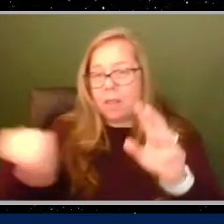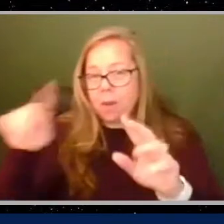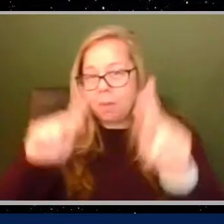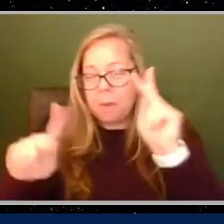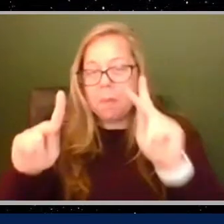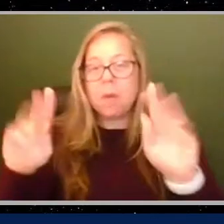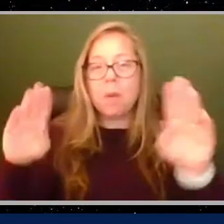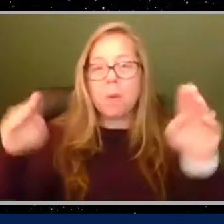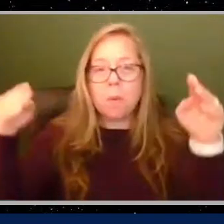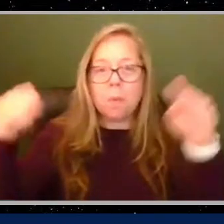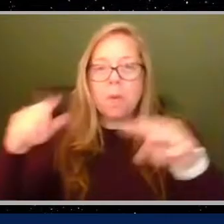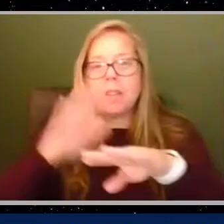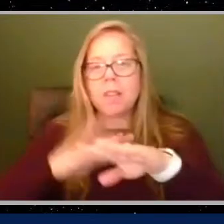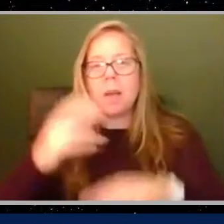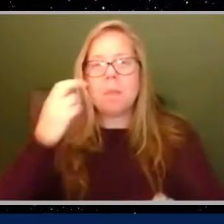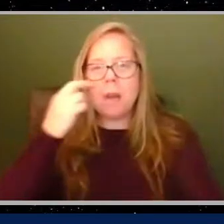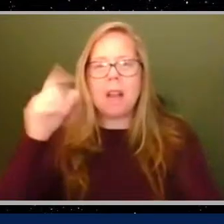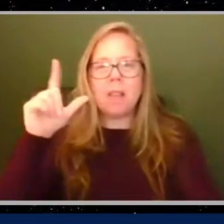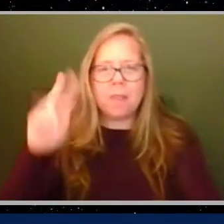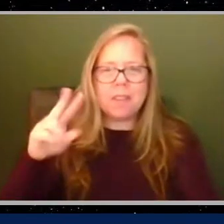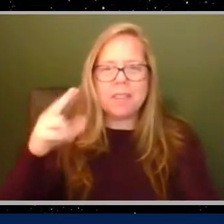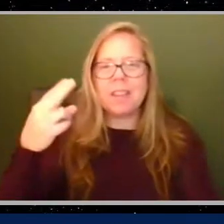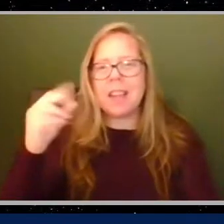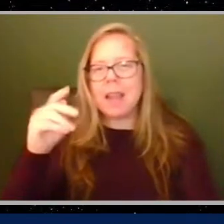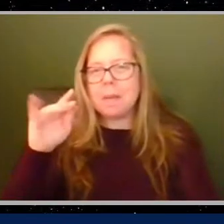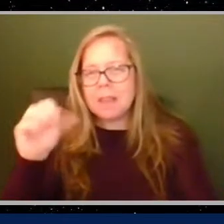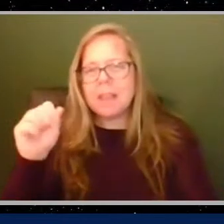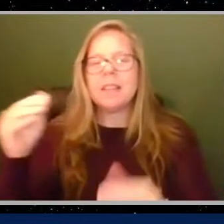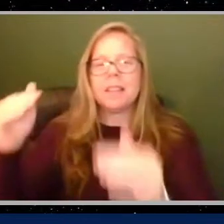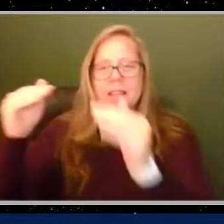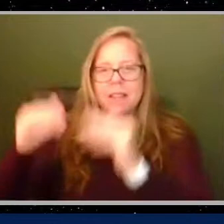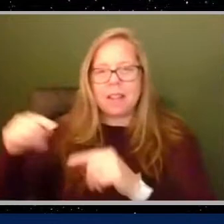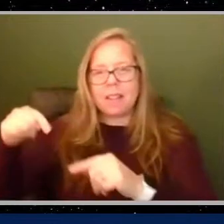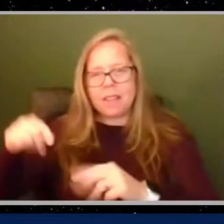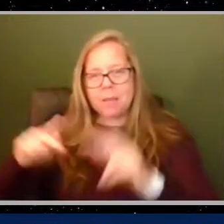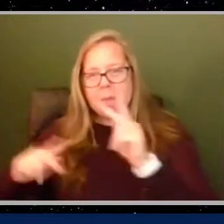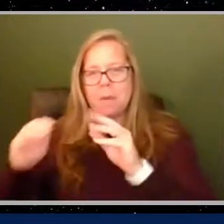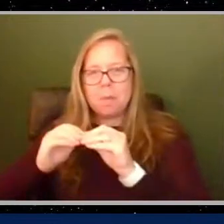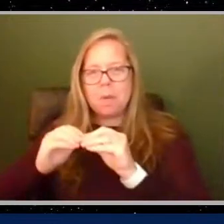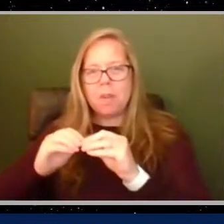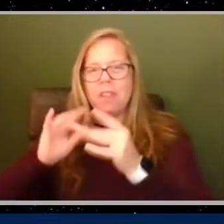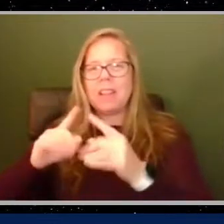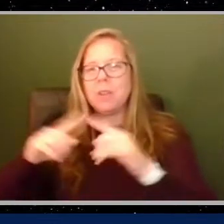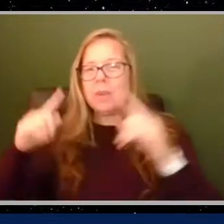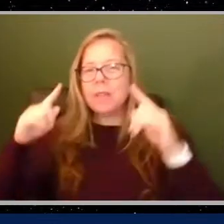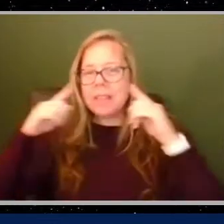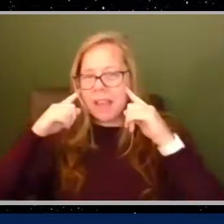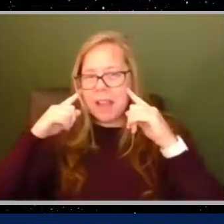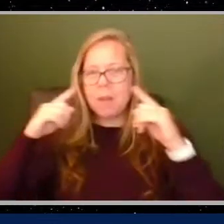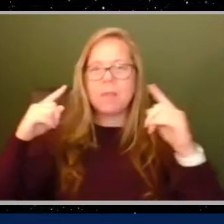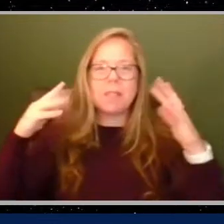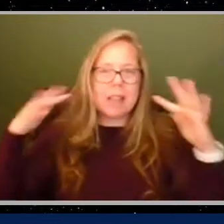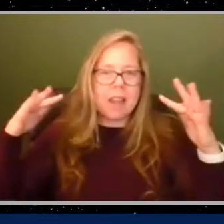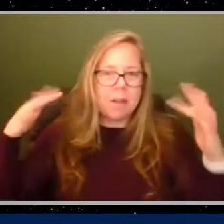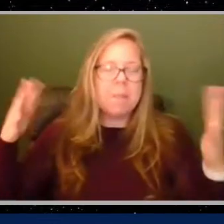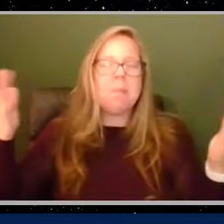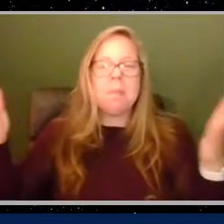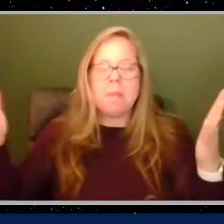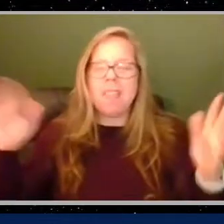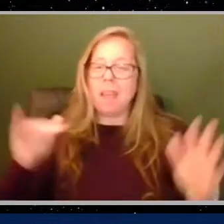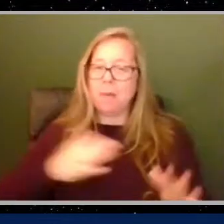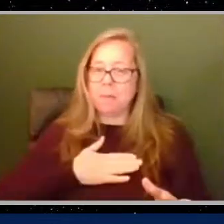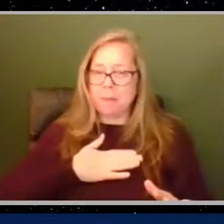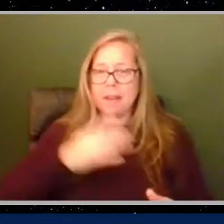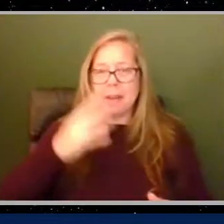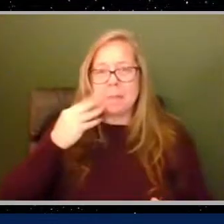with haptics or for feel. And these are the parts that will include more things that are sound related. So that was how it was on our first